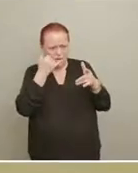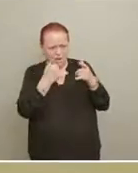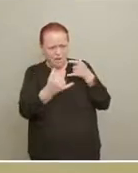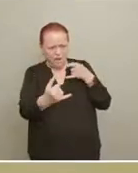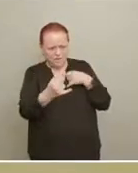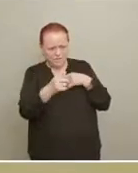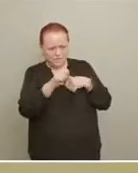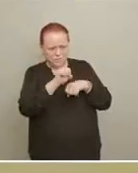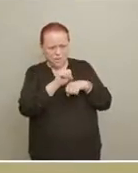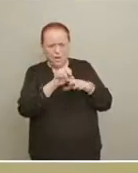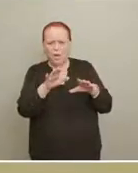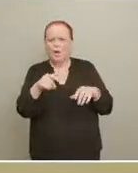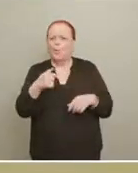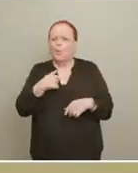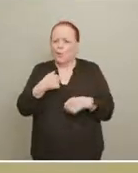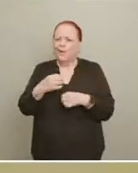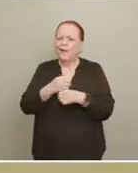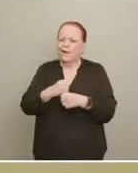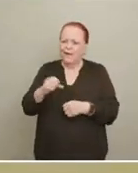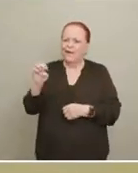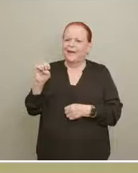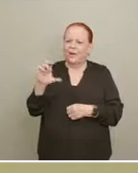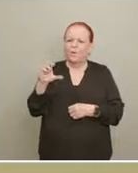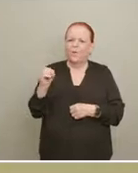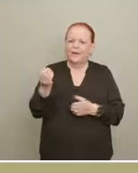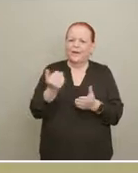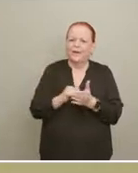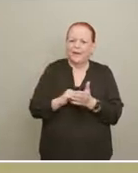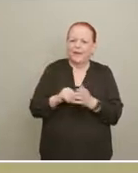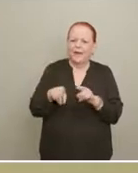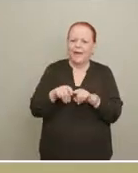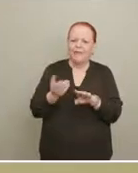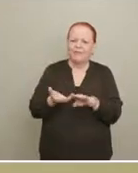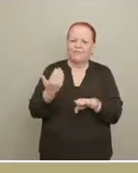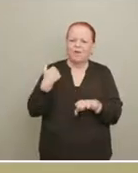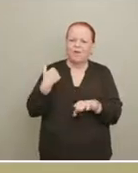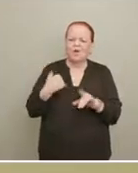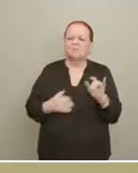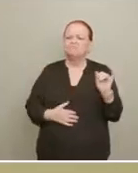Currently, we're getting that echo back that we had before. Okay.